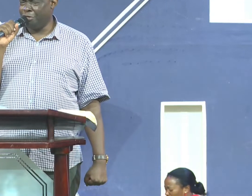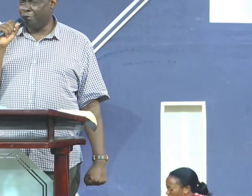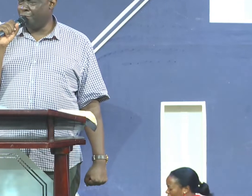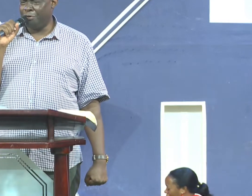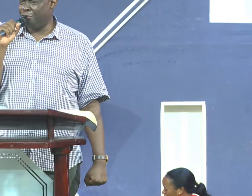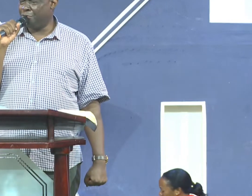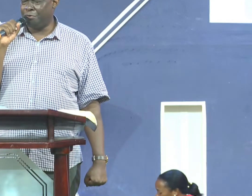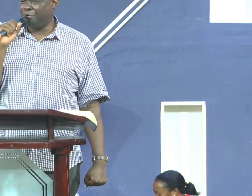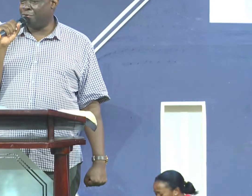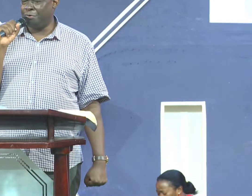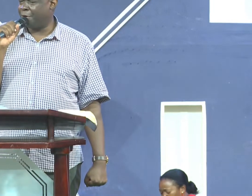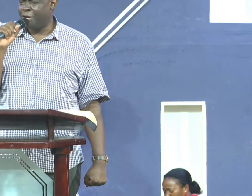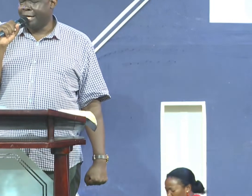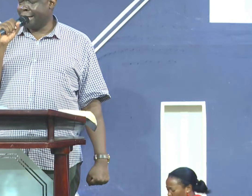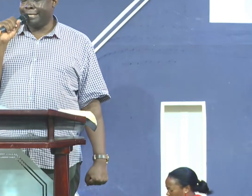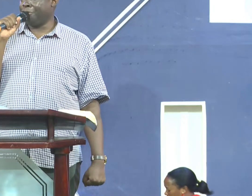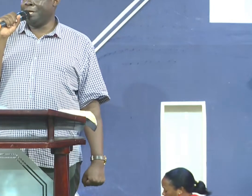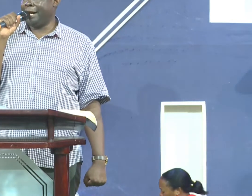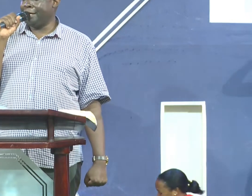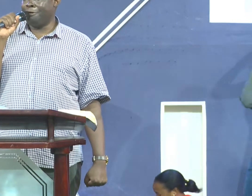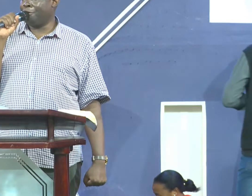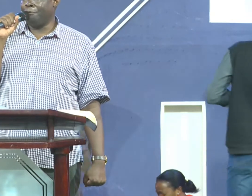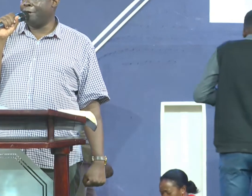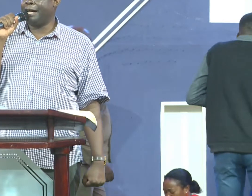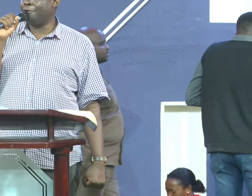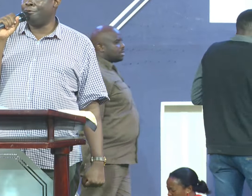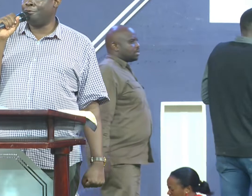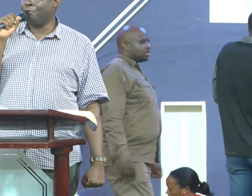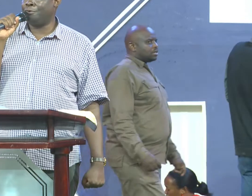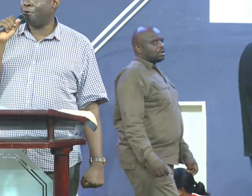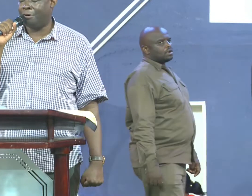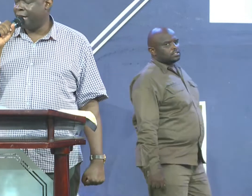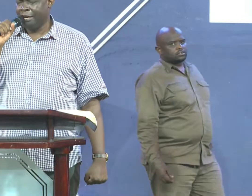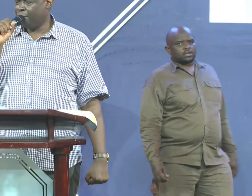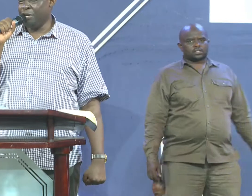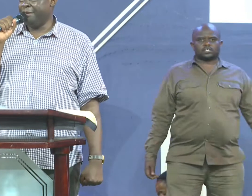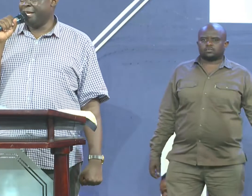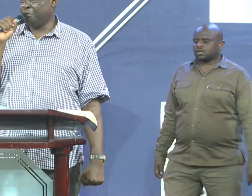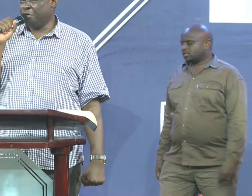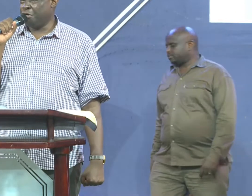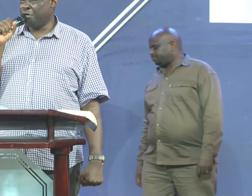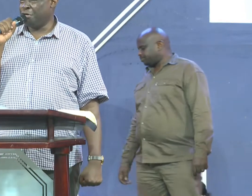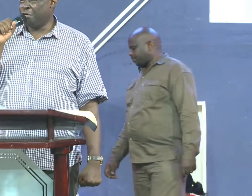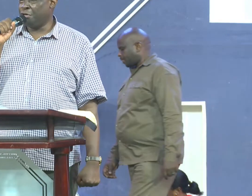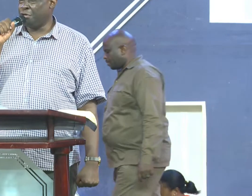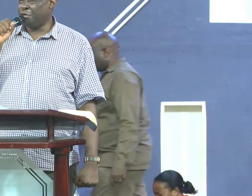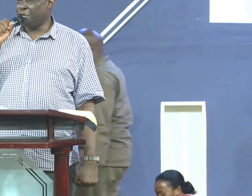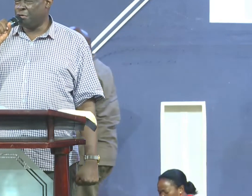mu nsi y'omwoyo nga tubiragira okuvaawo buli bigo